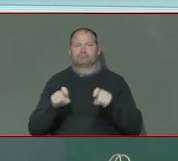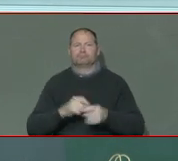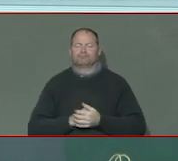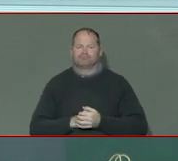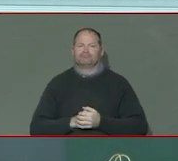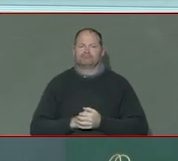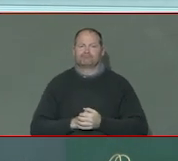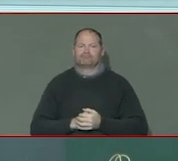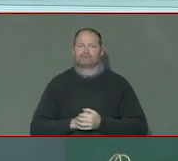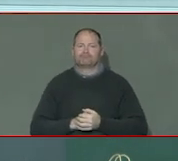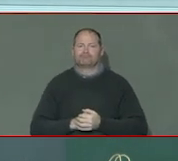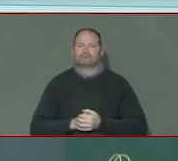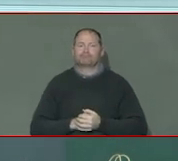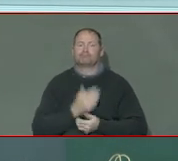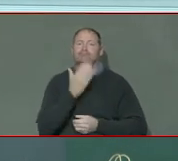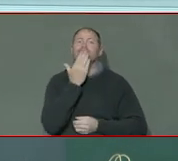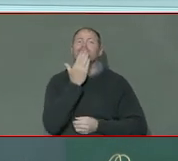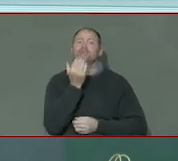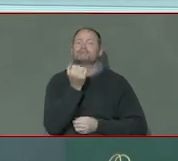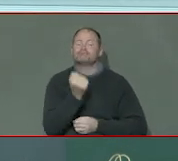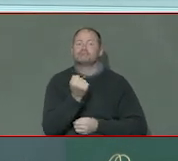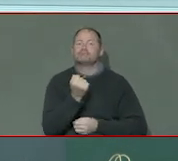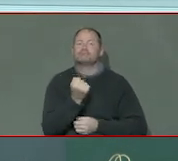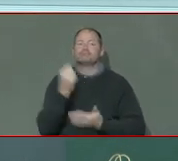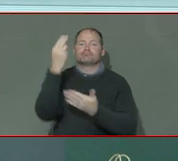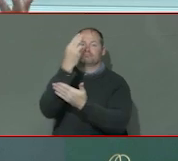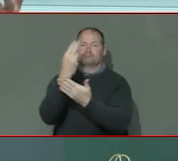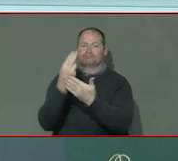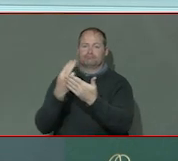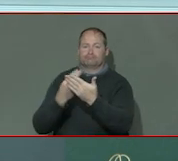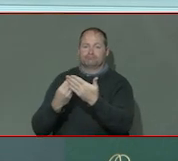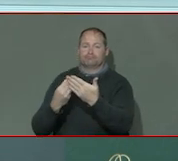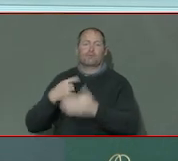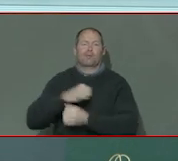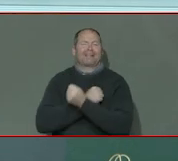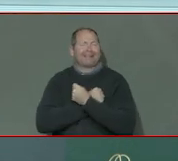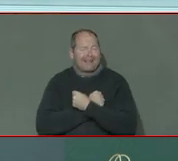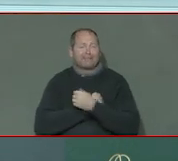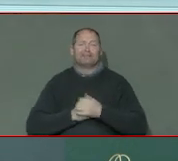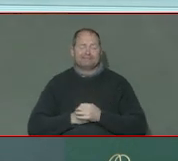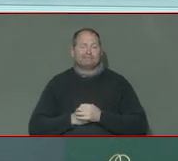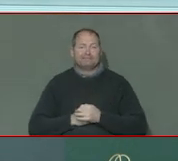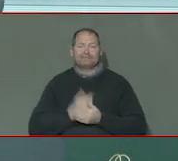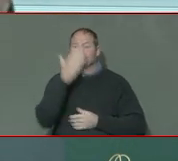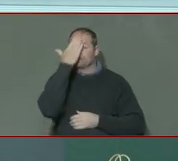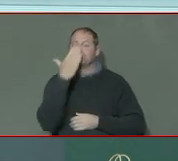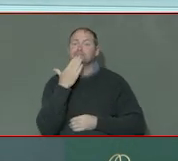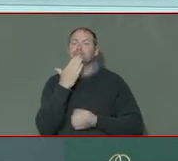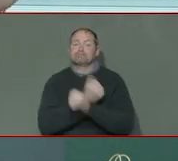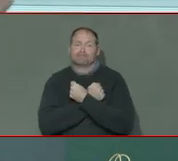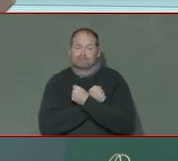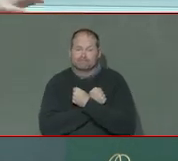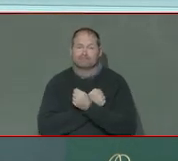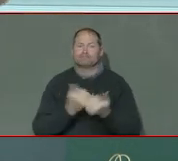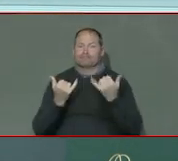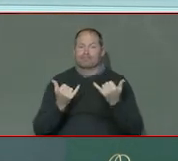Also, please, we love our diagrams in life science. You know we do. So make sure that you always have a diagram